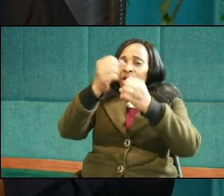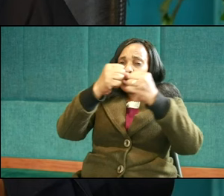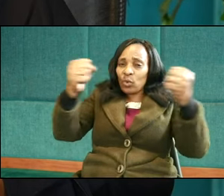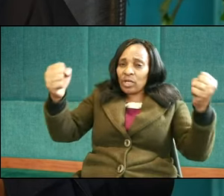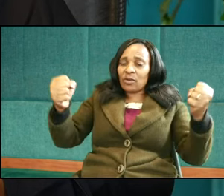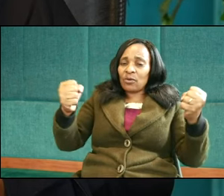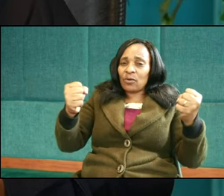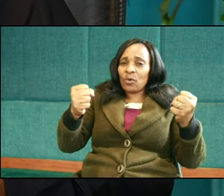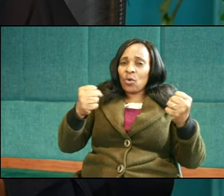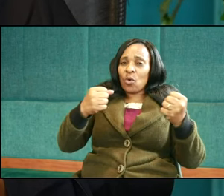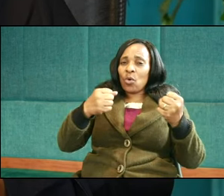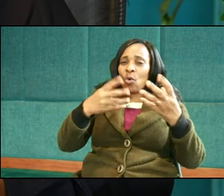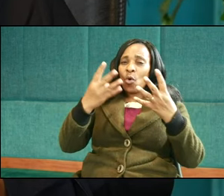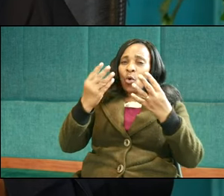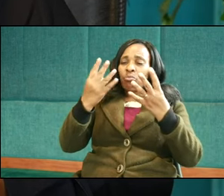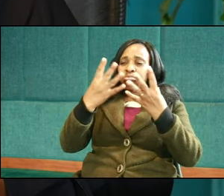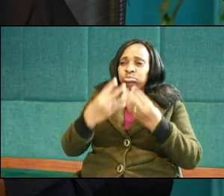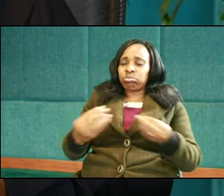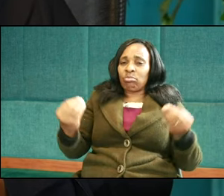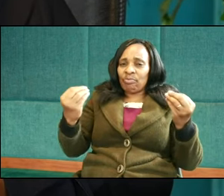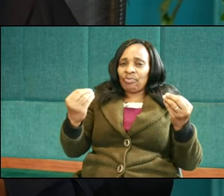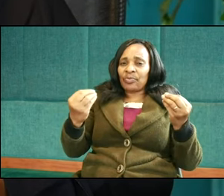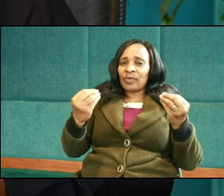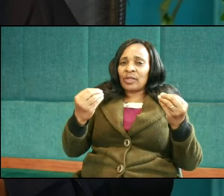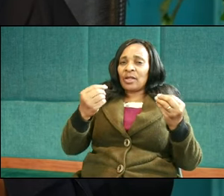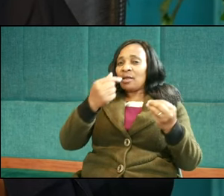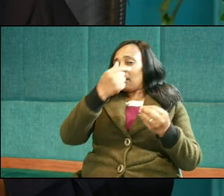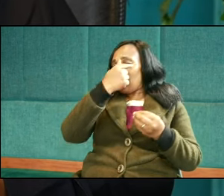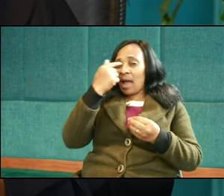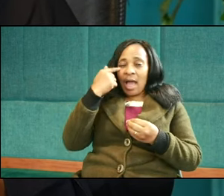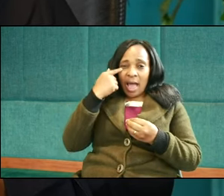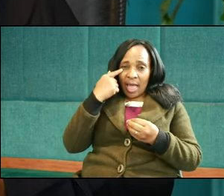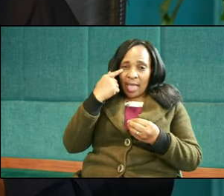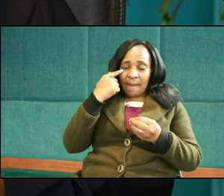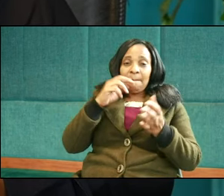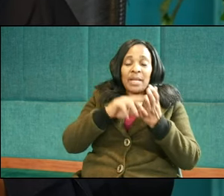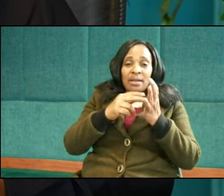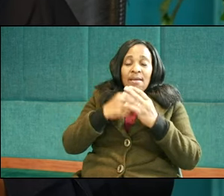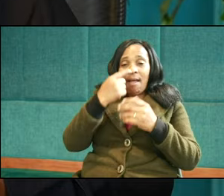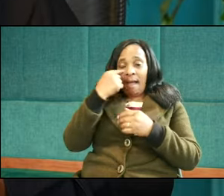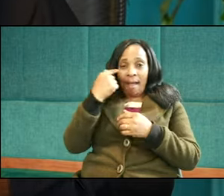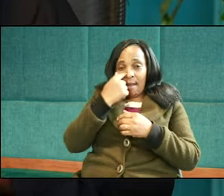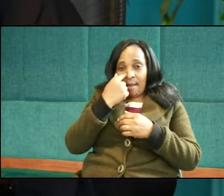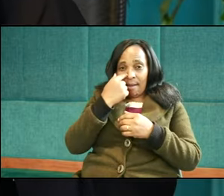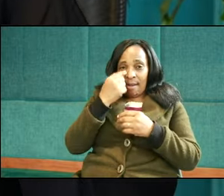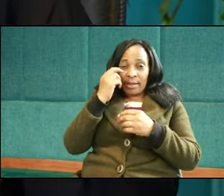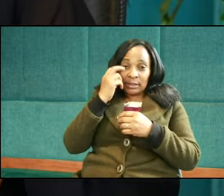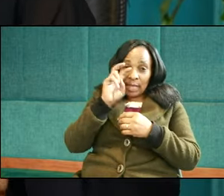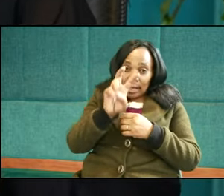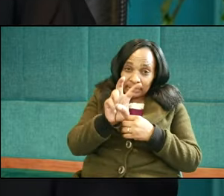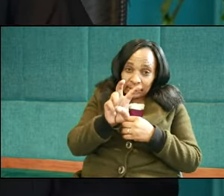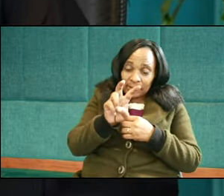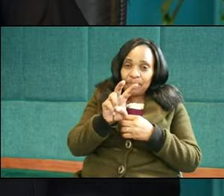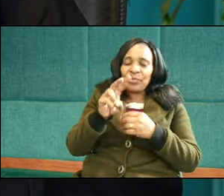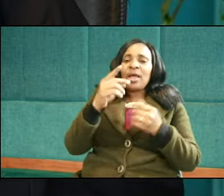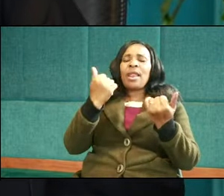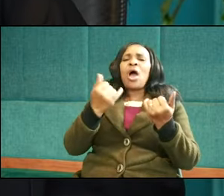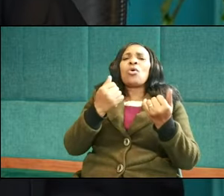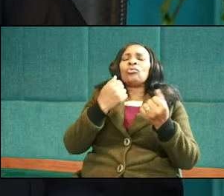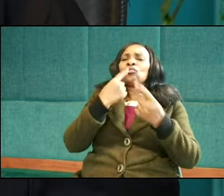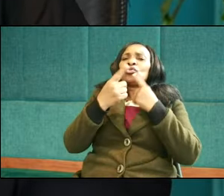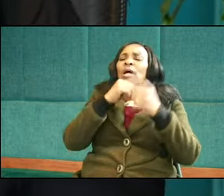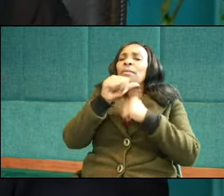dim. I think that refers to our falling eyesight. Mm-hmm. Basically, what he was trying to point out is